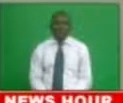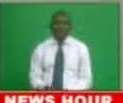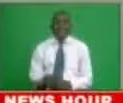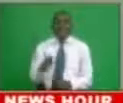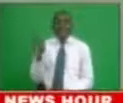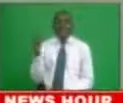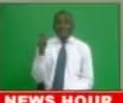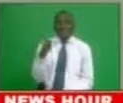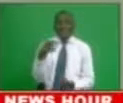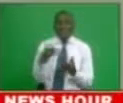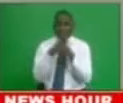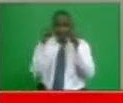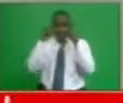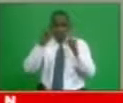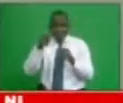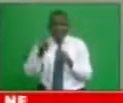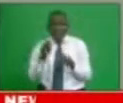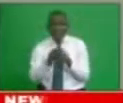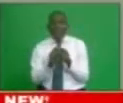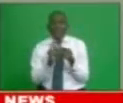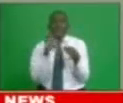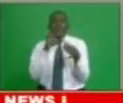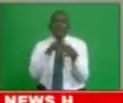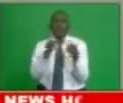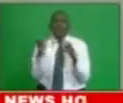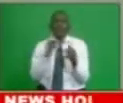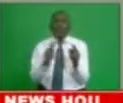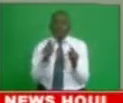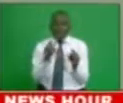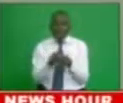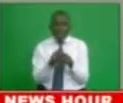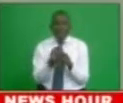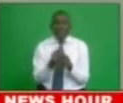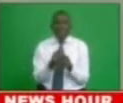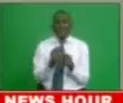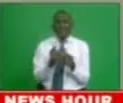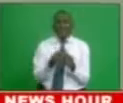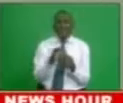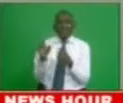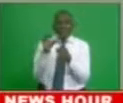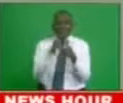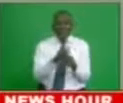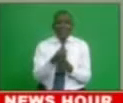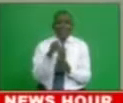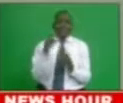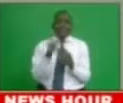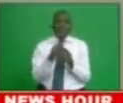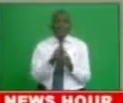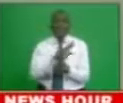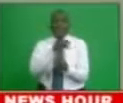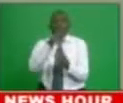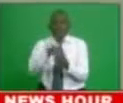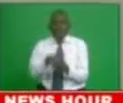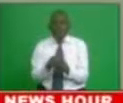Tanzania's new president, John Magufuli, has joined hundreds of residents in the main city, Dar es Salaam, to take part